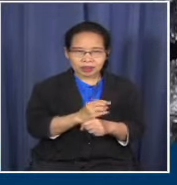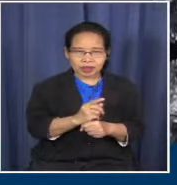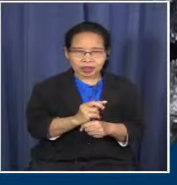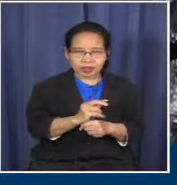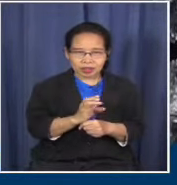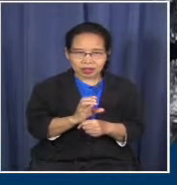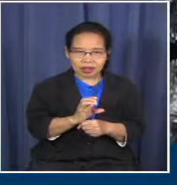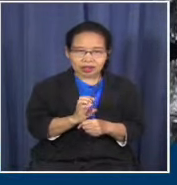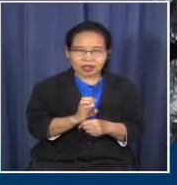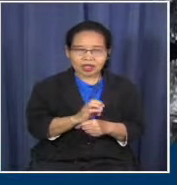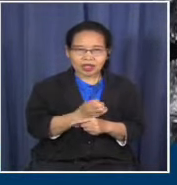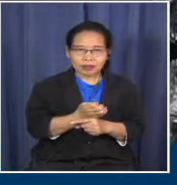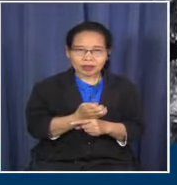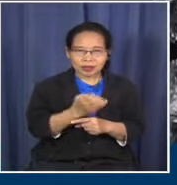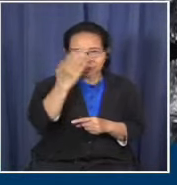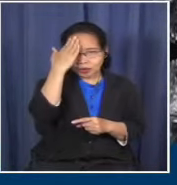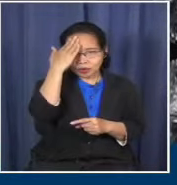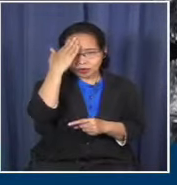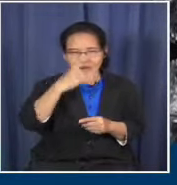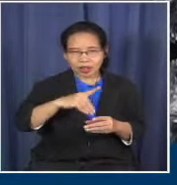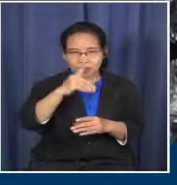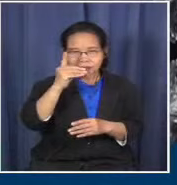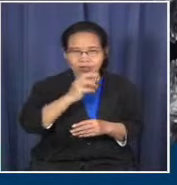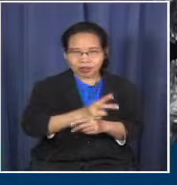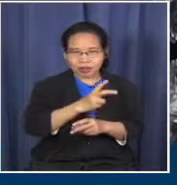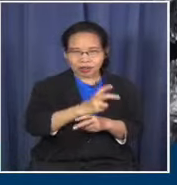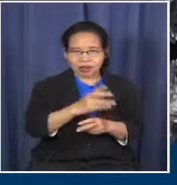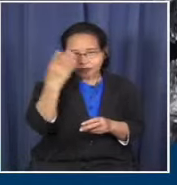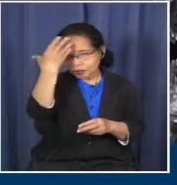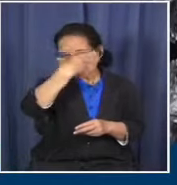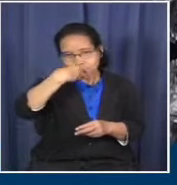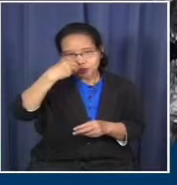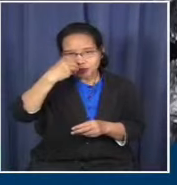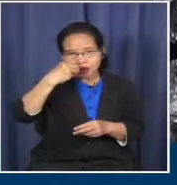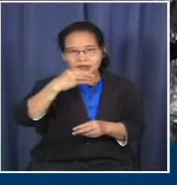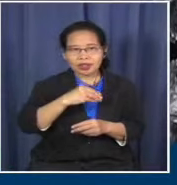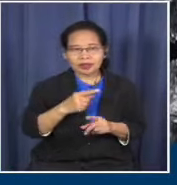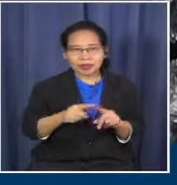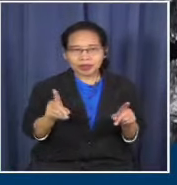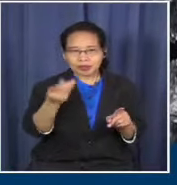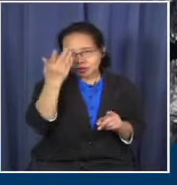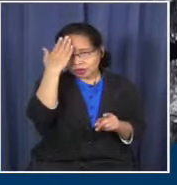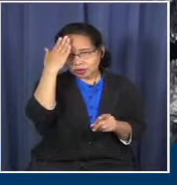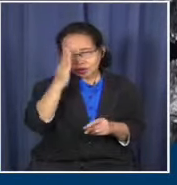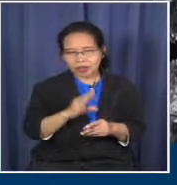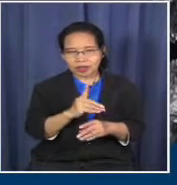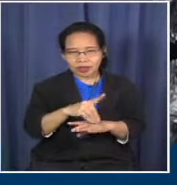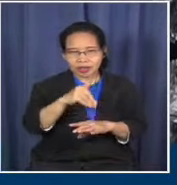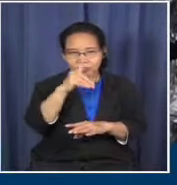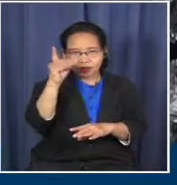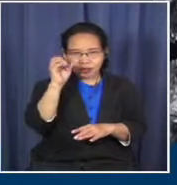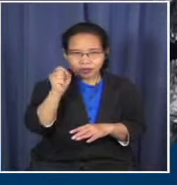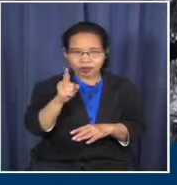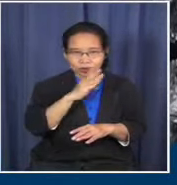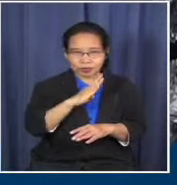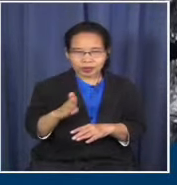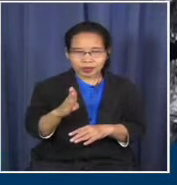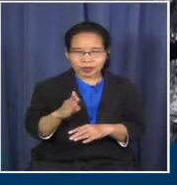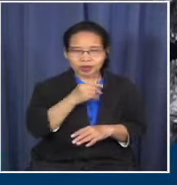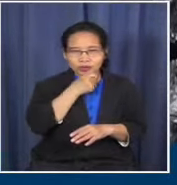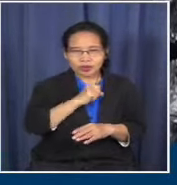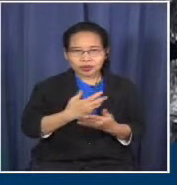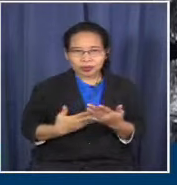substance. Everyone knows diamonds are hard and beautiful, but did you know a diamond could be the